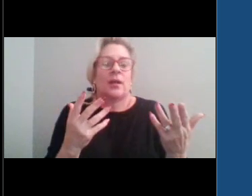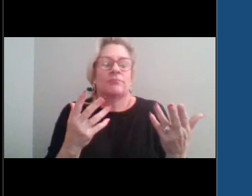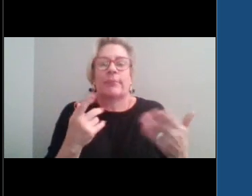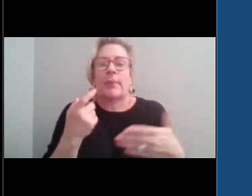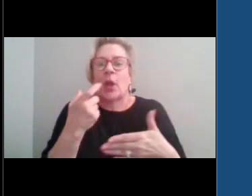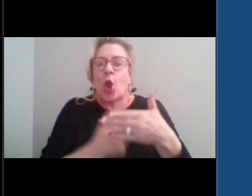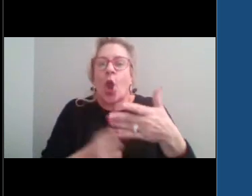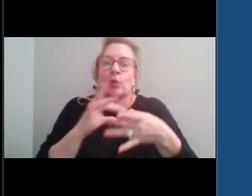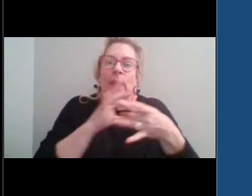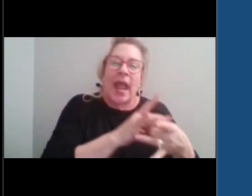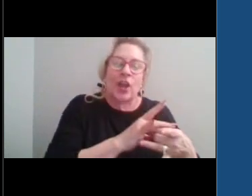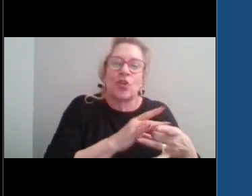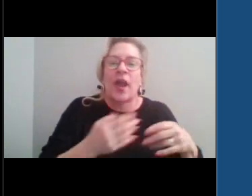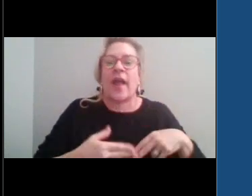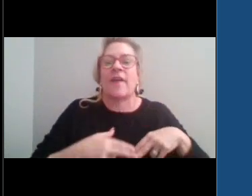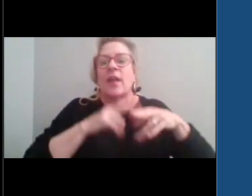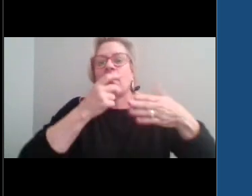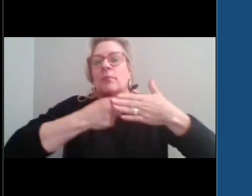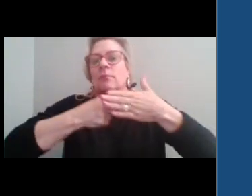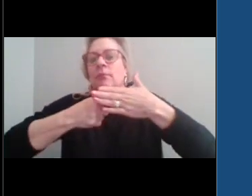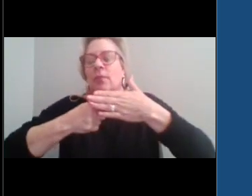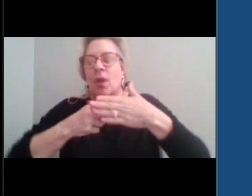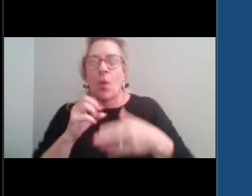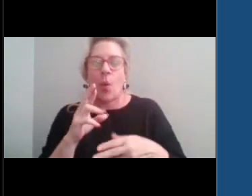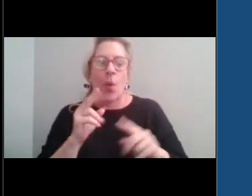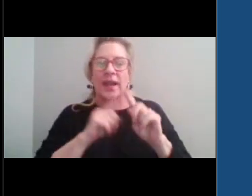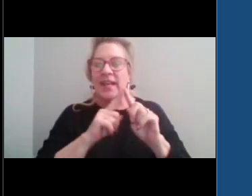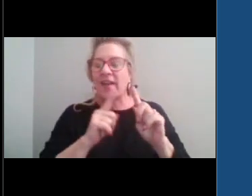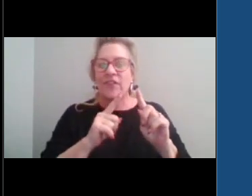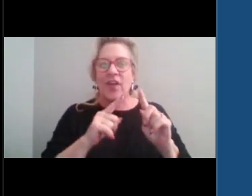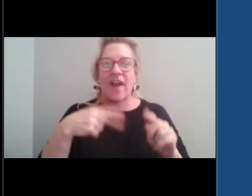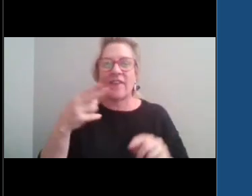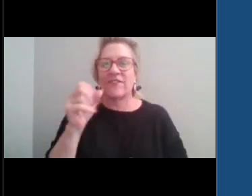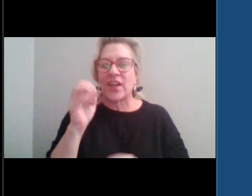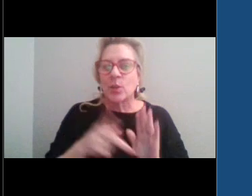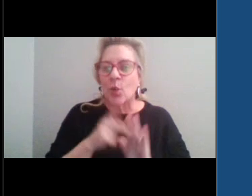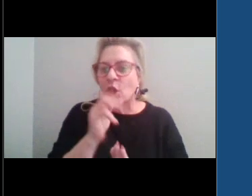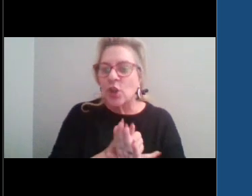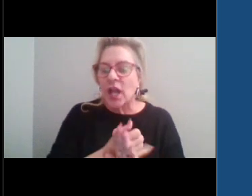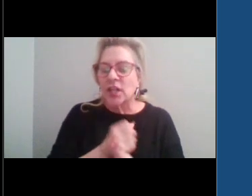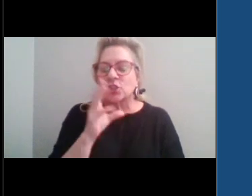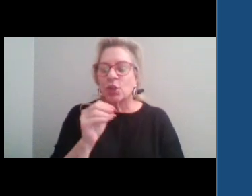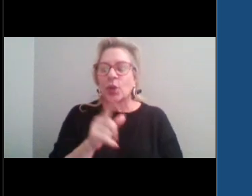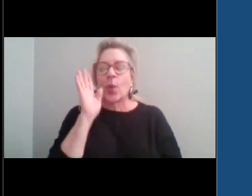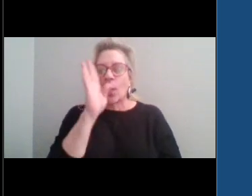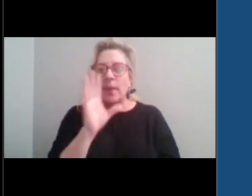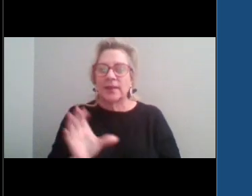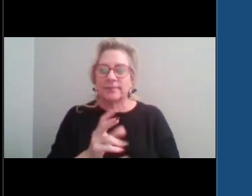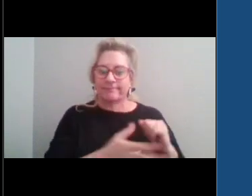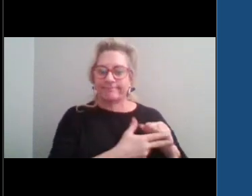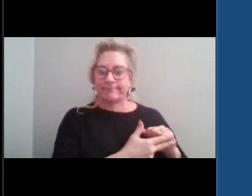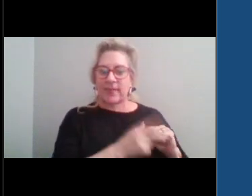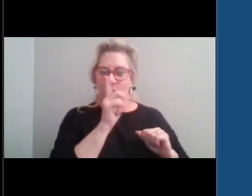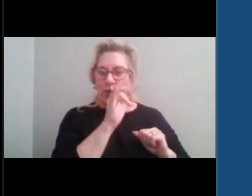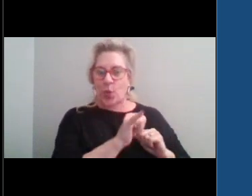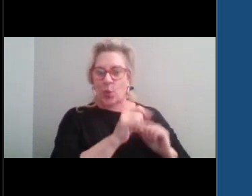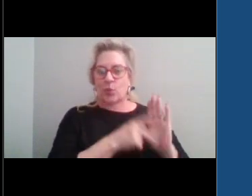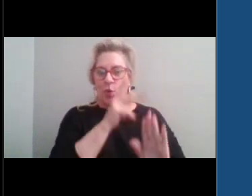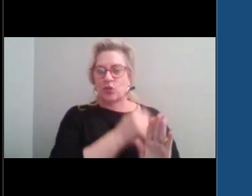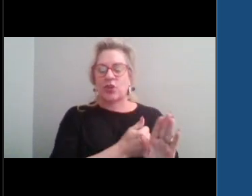issues, inflation-related issues, or different phases of projects. $1.8 billion has been set aside for that. As far